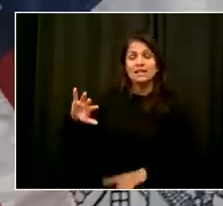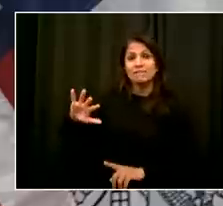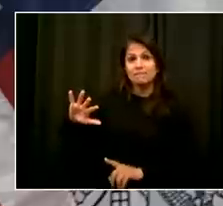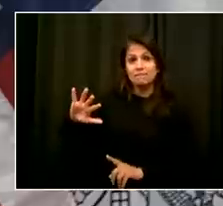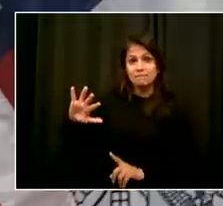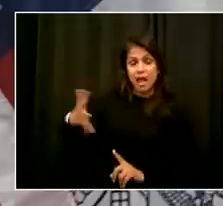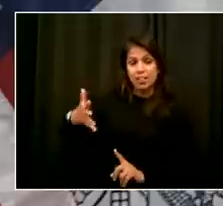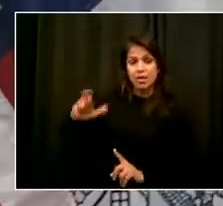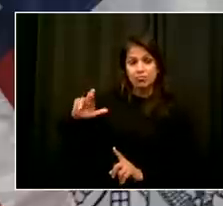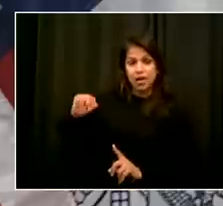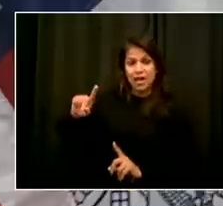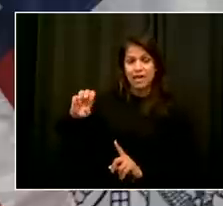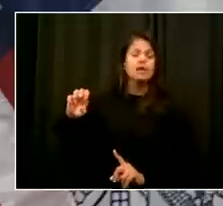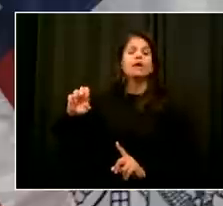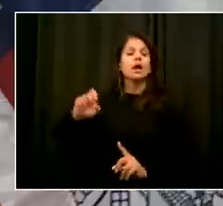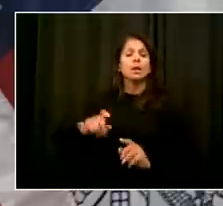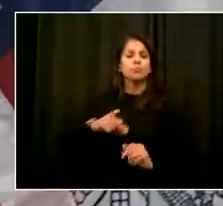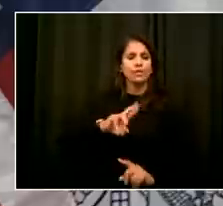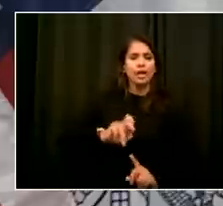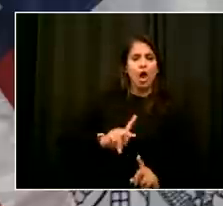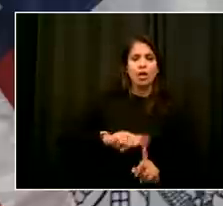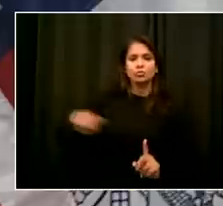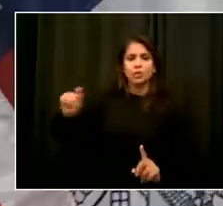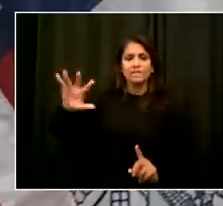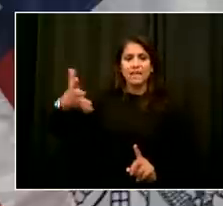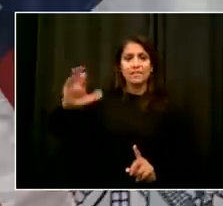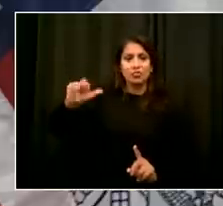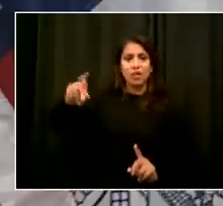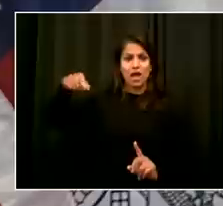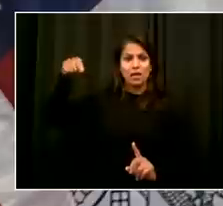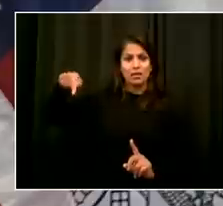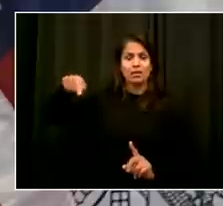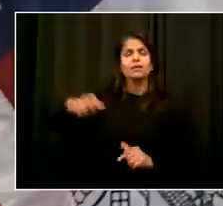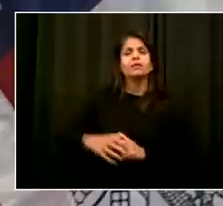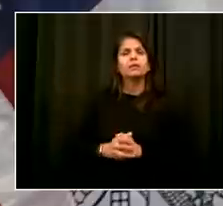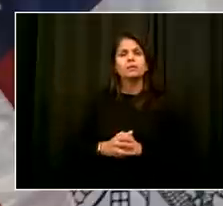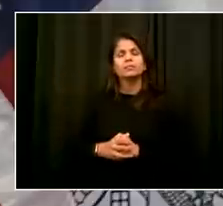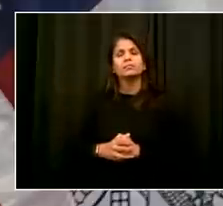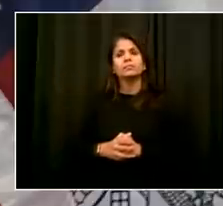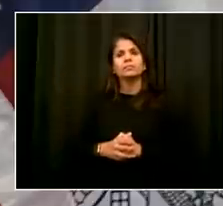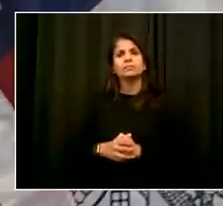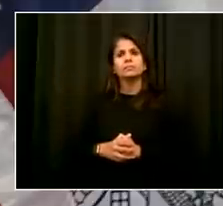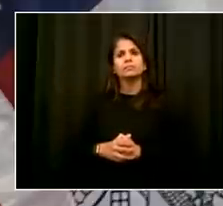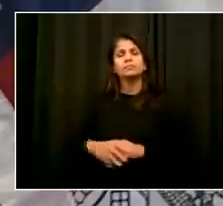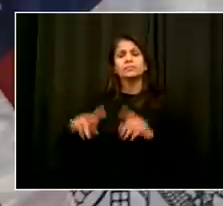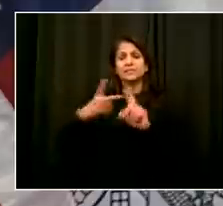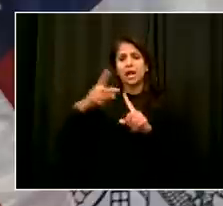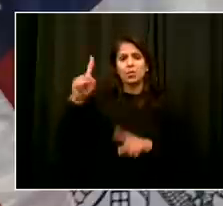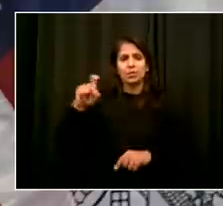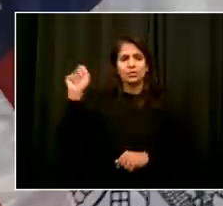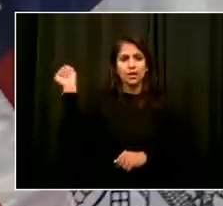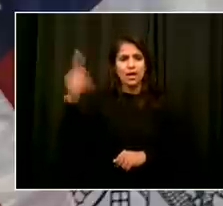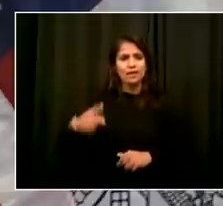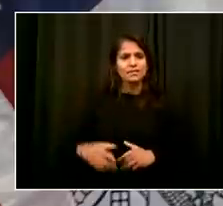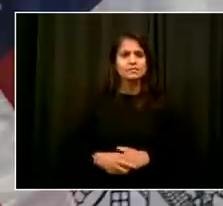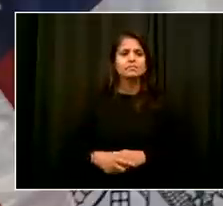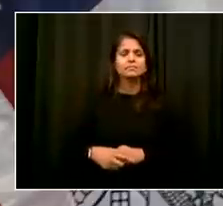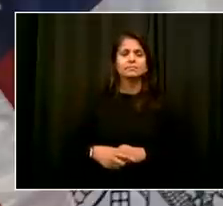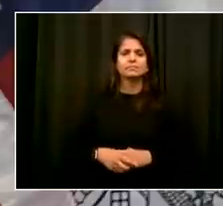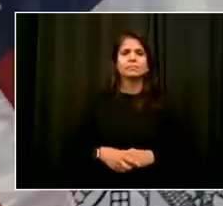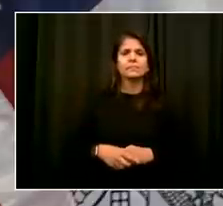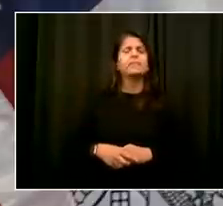I have a question for the doctors. I've asked in the past about antibodies, when they might be recognized as people being immune